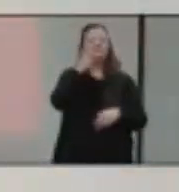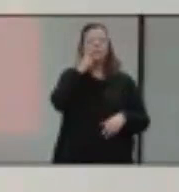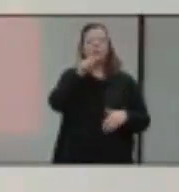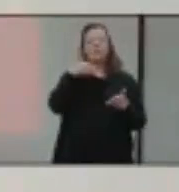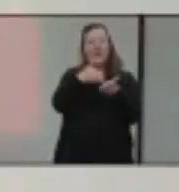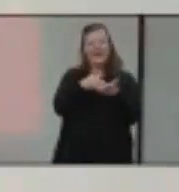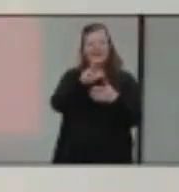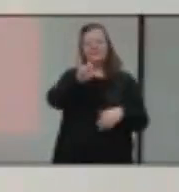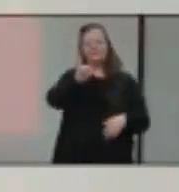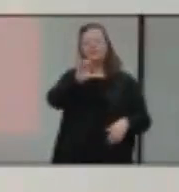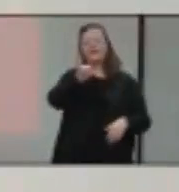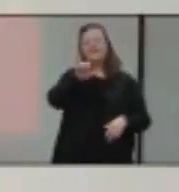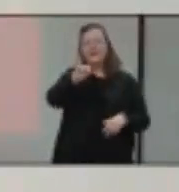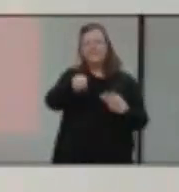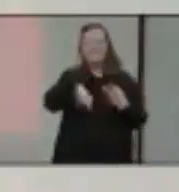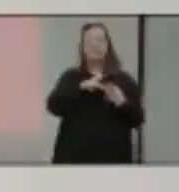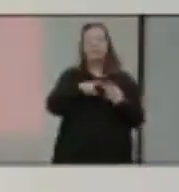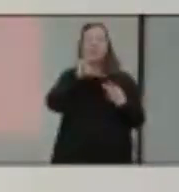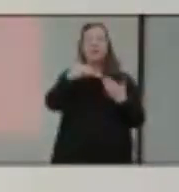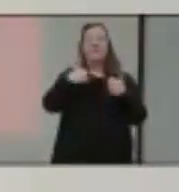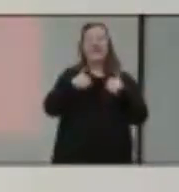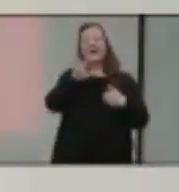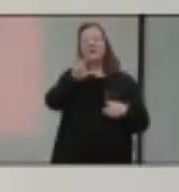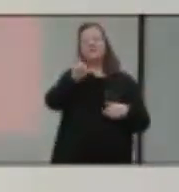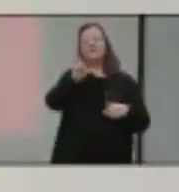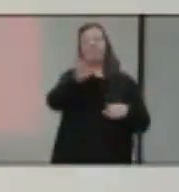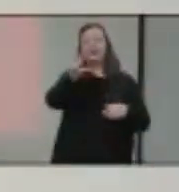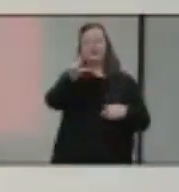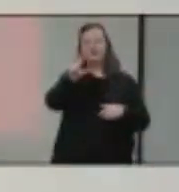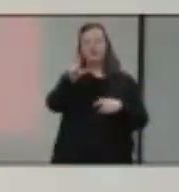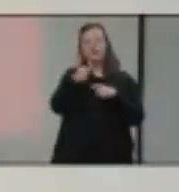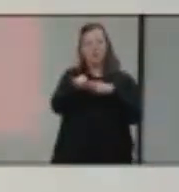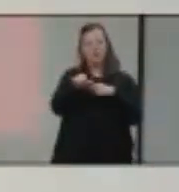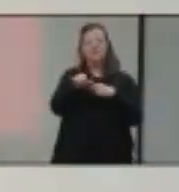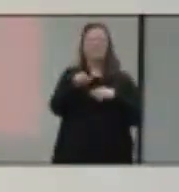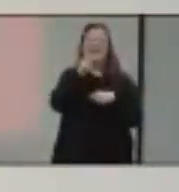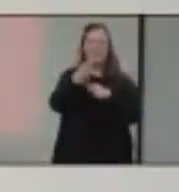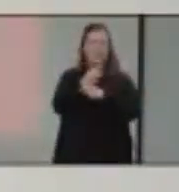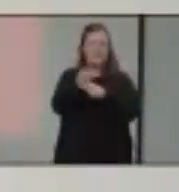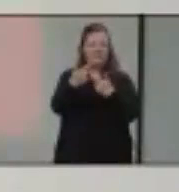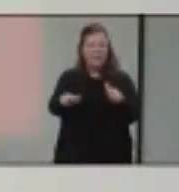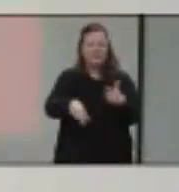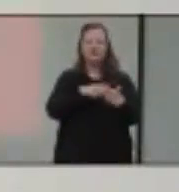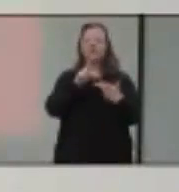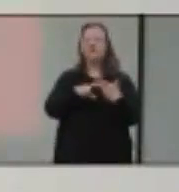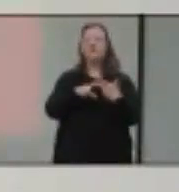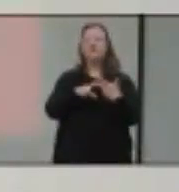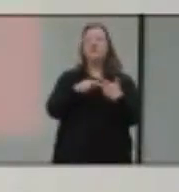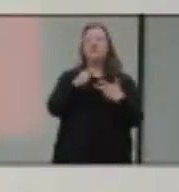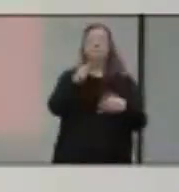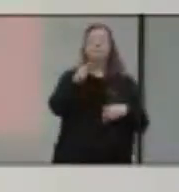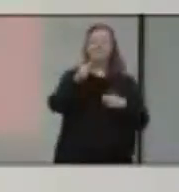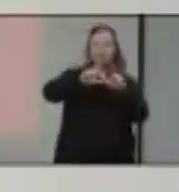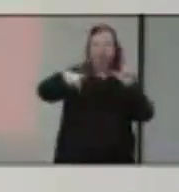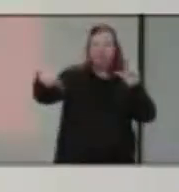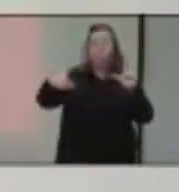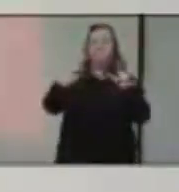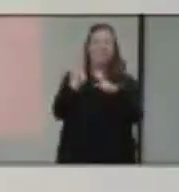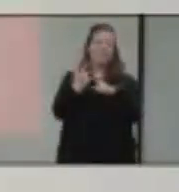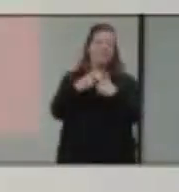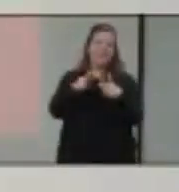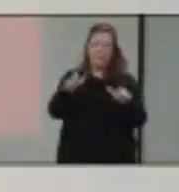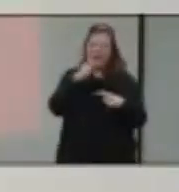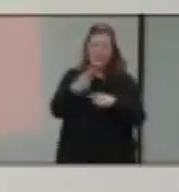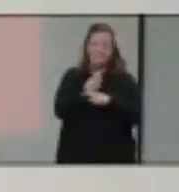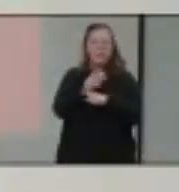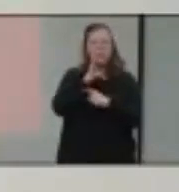There's going to be racial slurs. There's going to be homophobic language used. And in all in an effort to